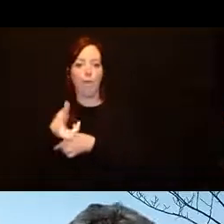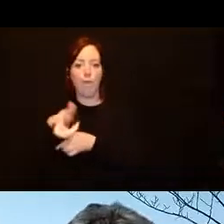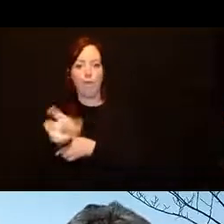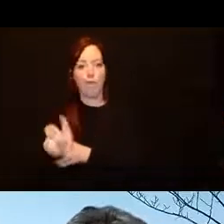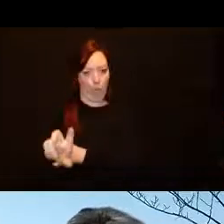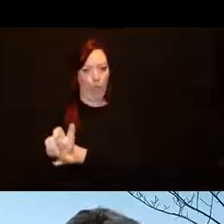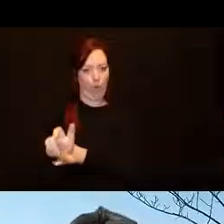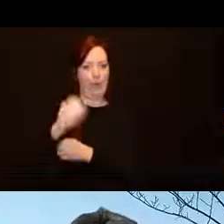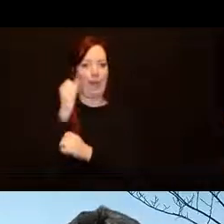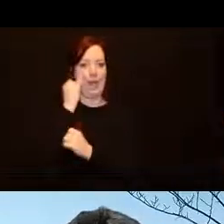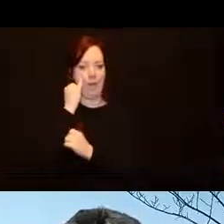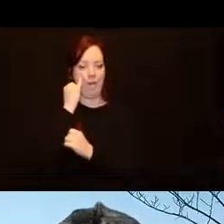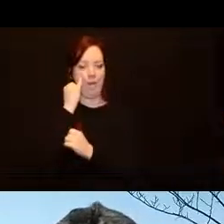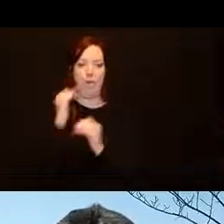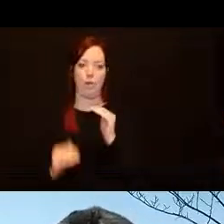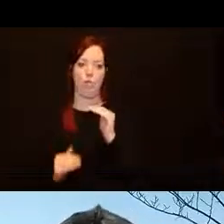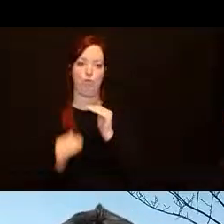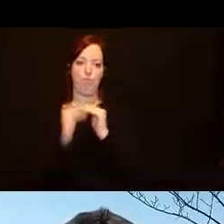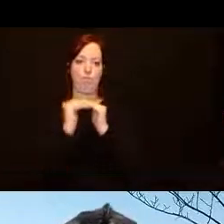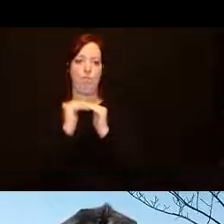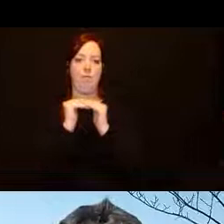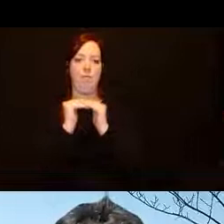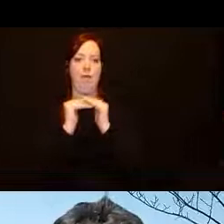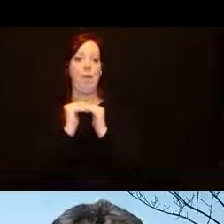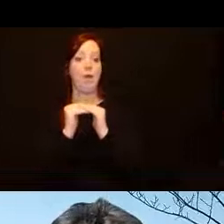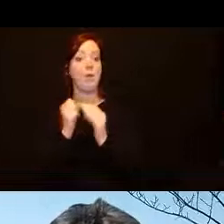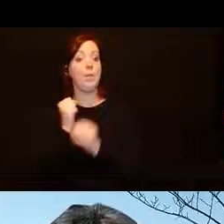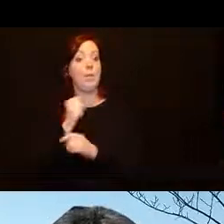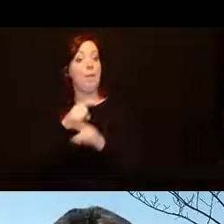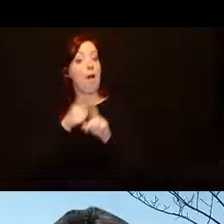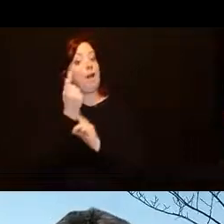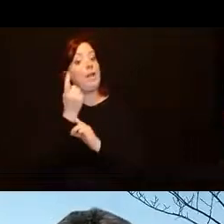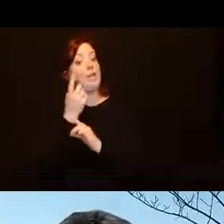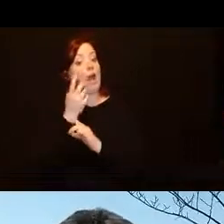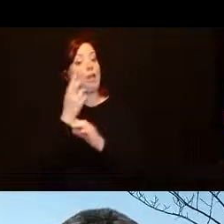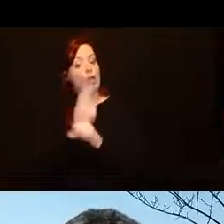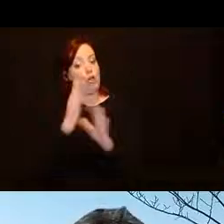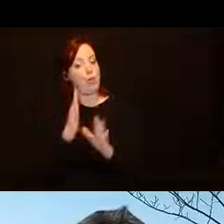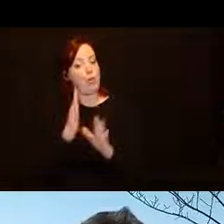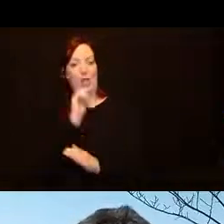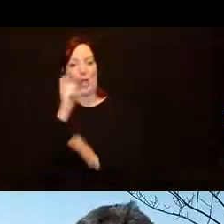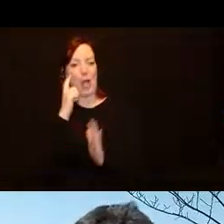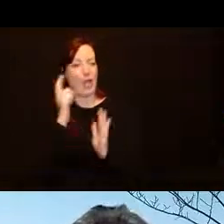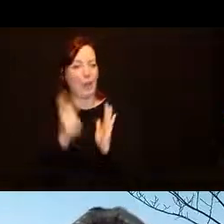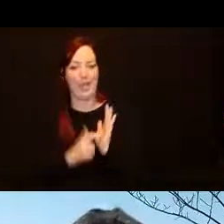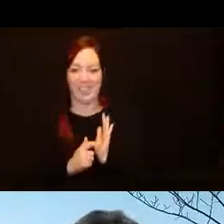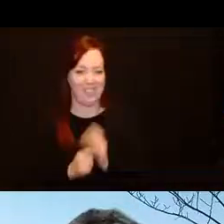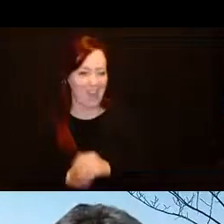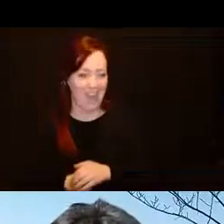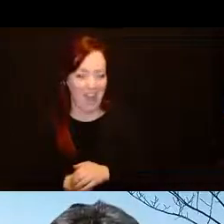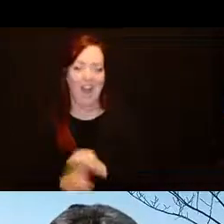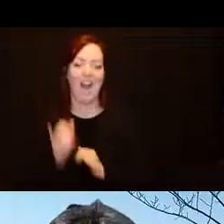user doesn't notice it. This feature will be very good because the person who exceeds some